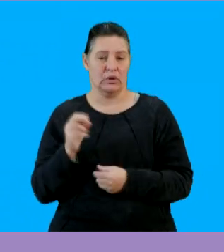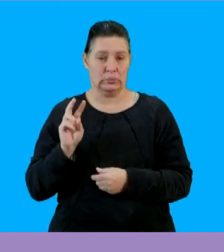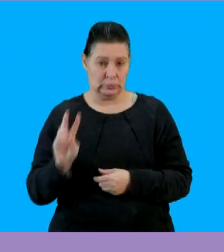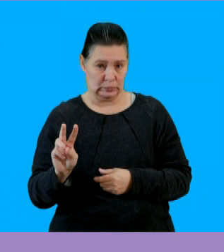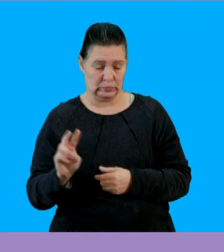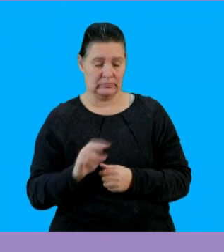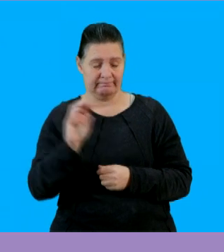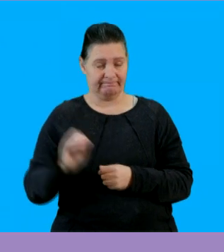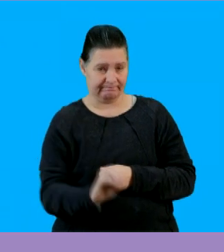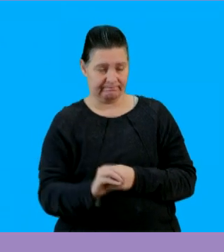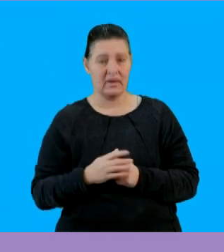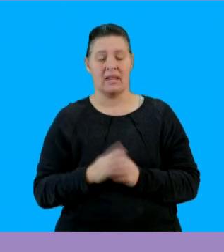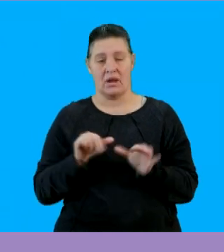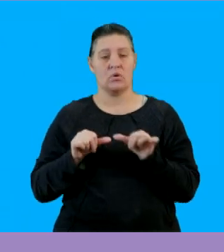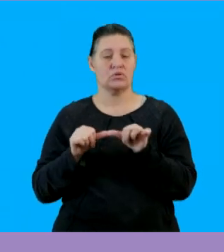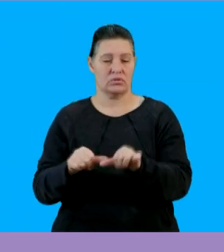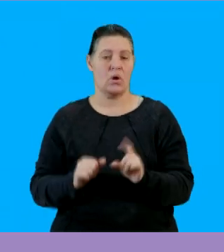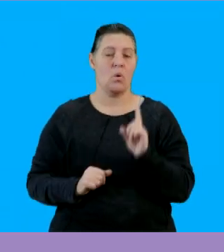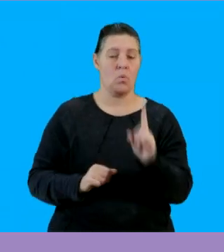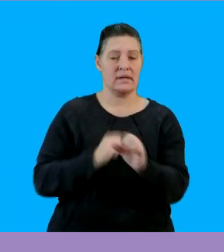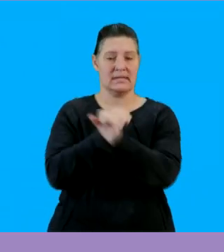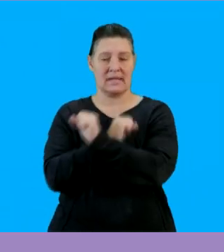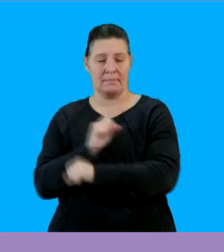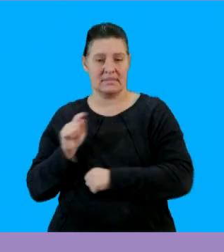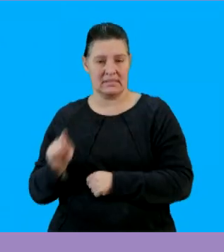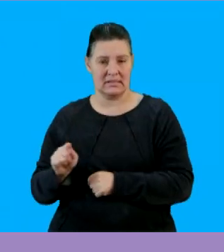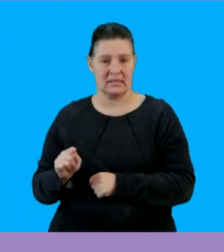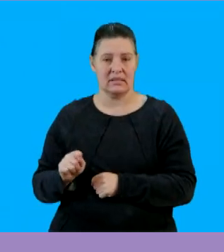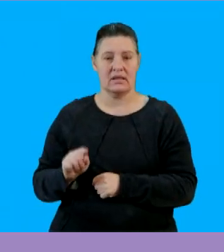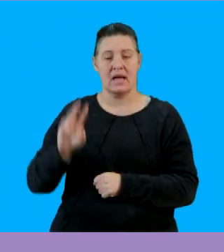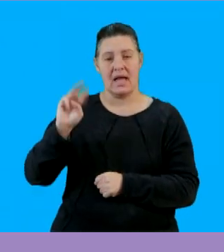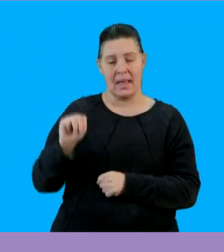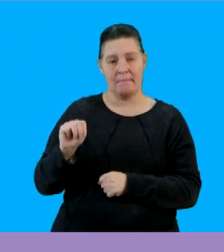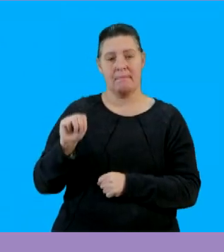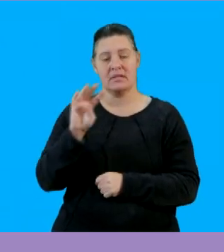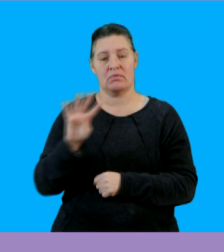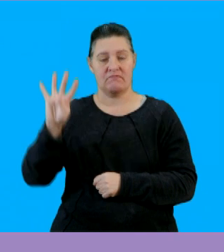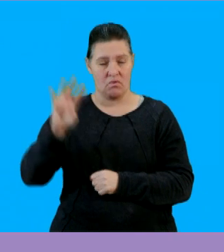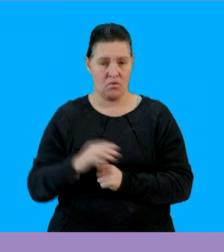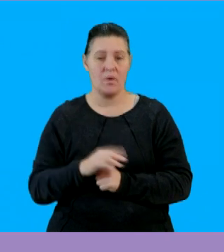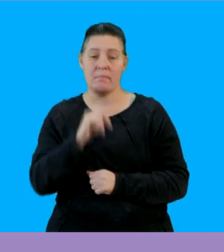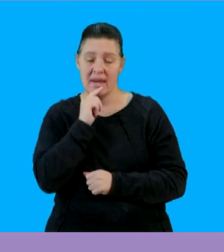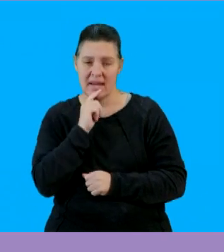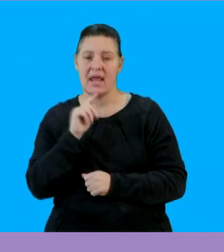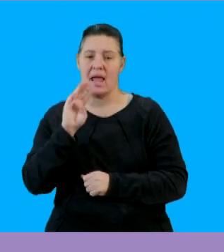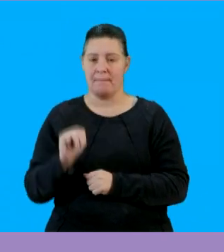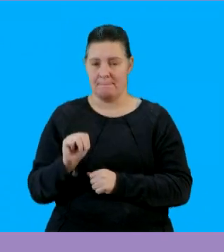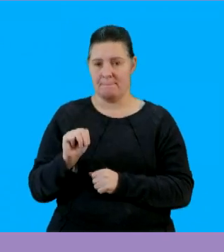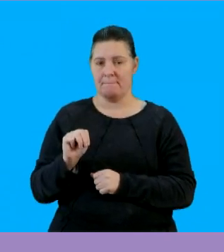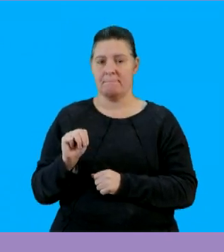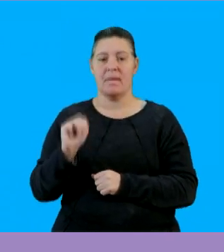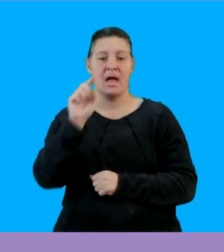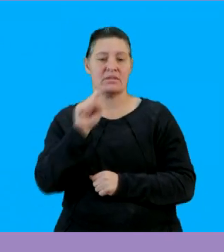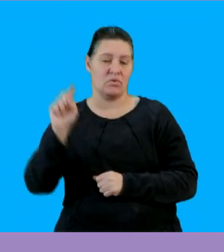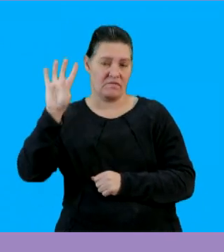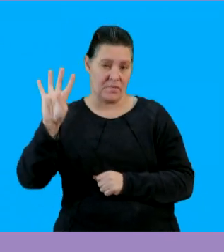That is going to be a 2, and then we are going to continue and say 1 multiplied by m exponent 4. That is going